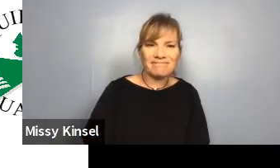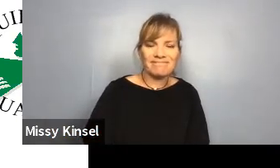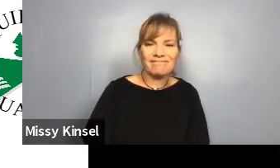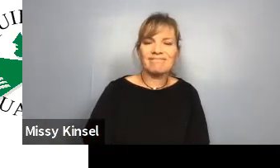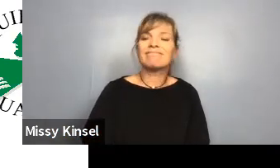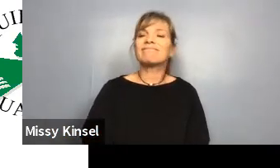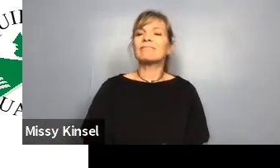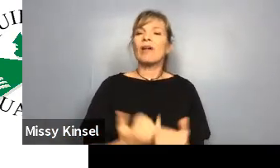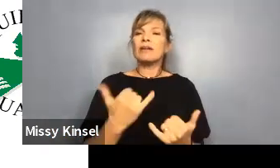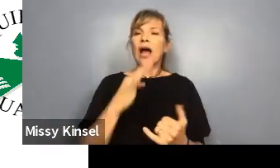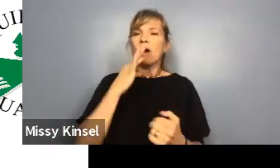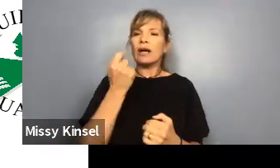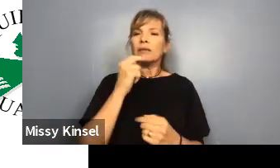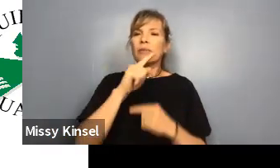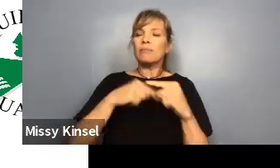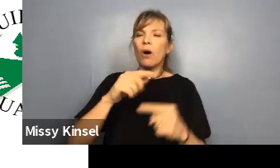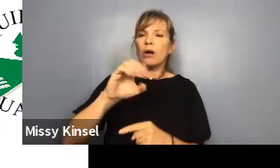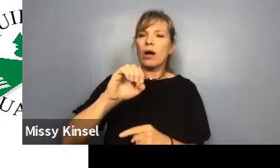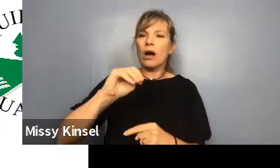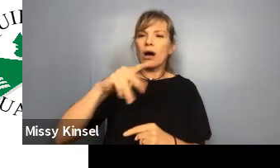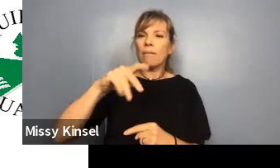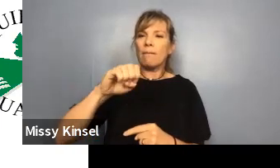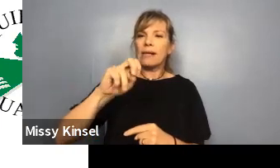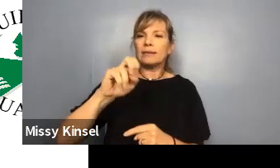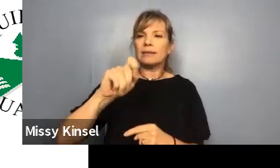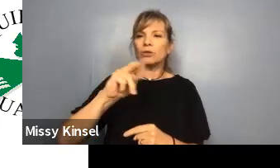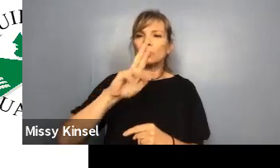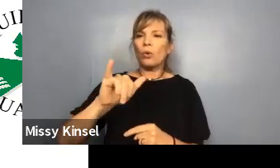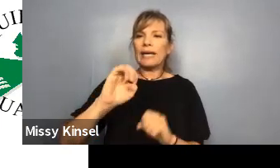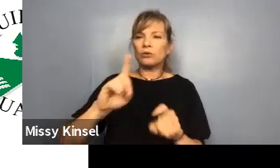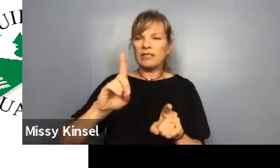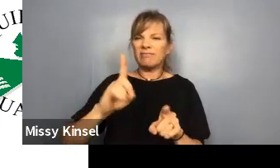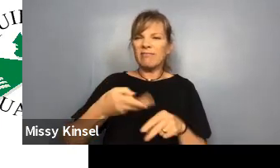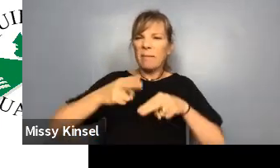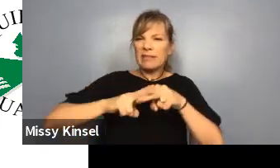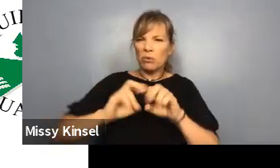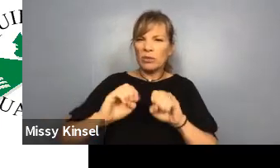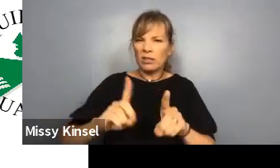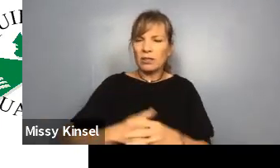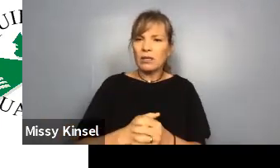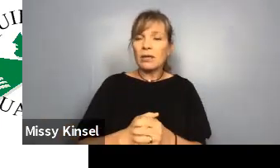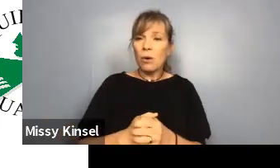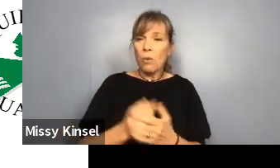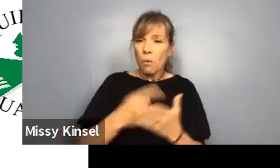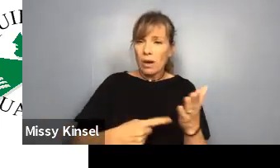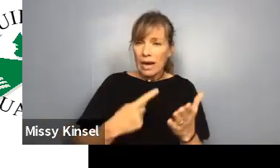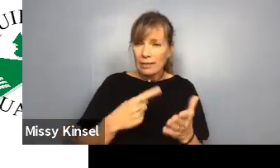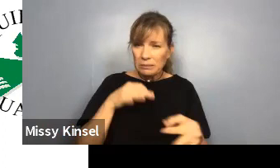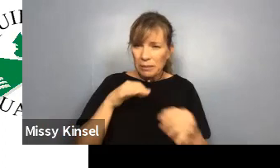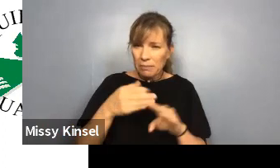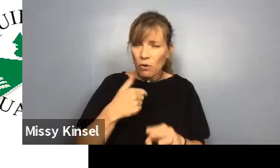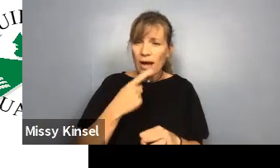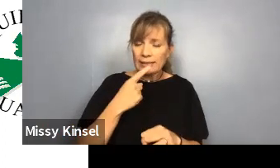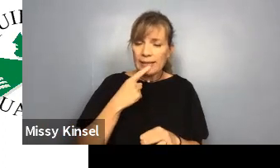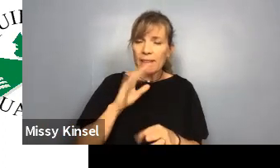Okay, so let's talk a little bit about compensatory education. So as I said before,